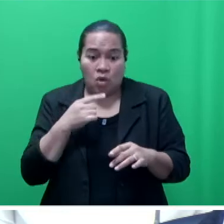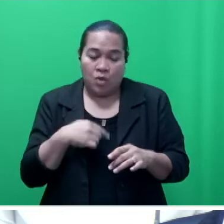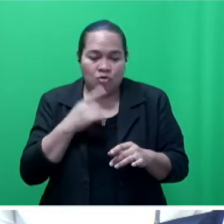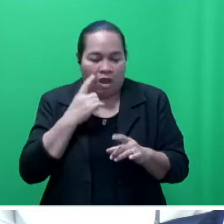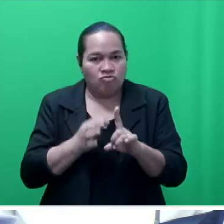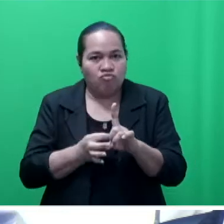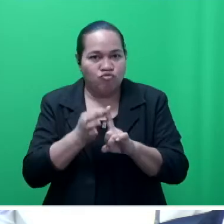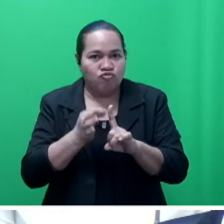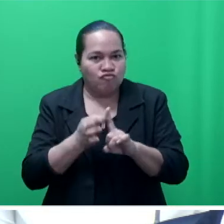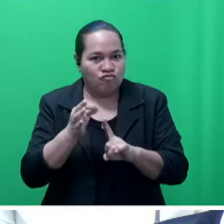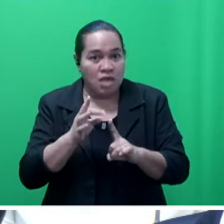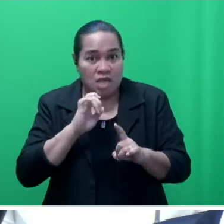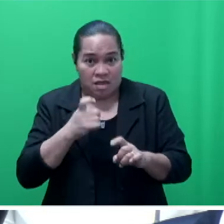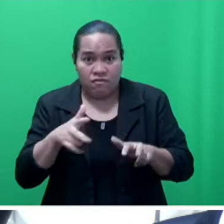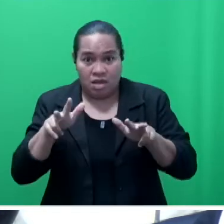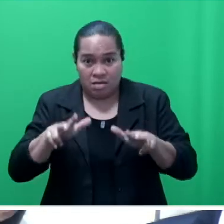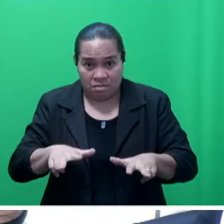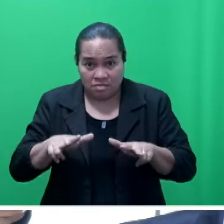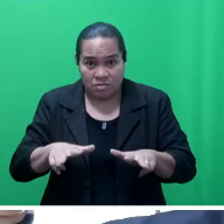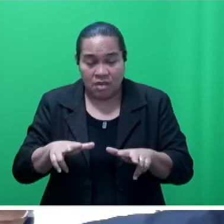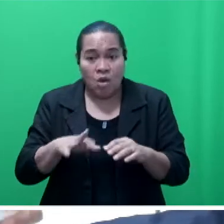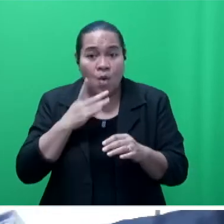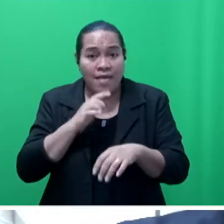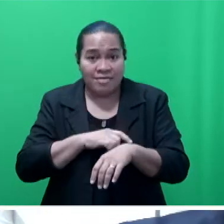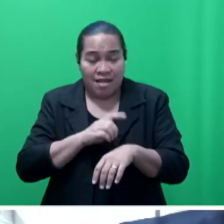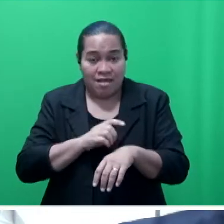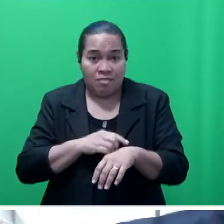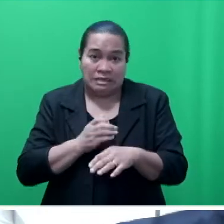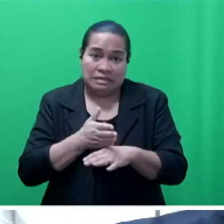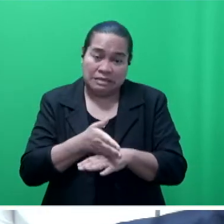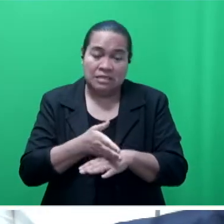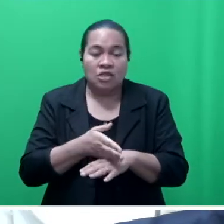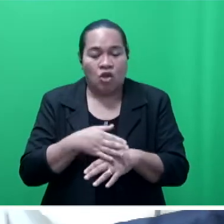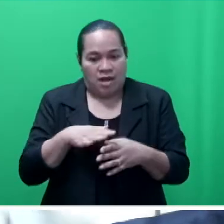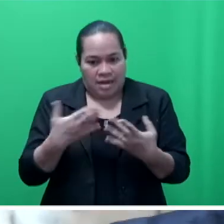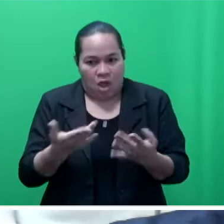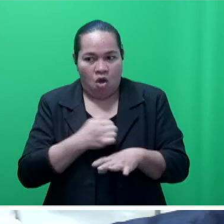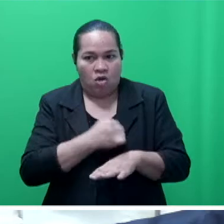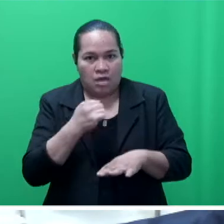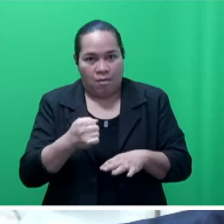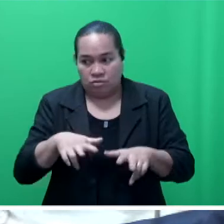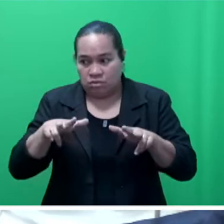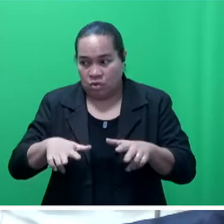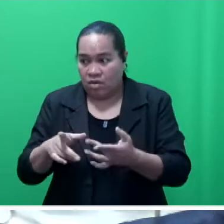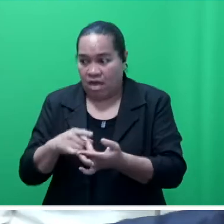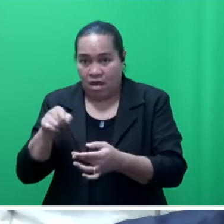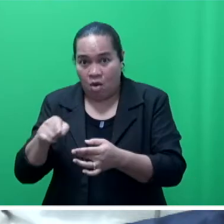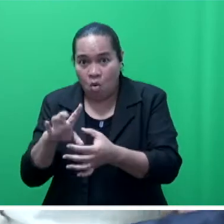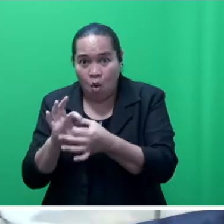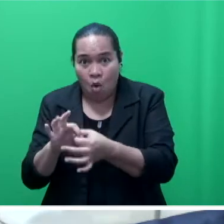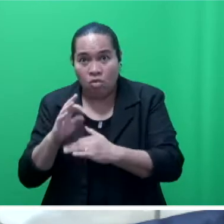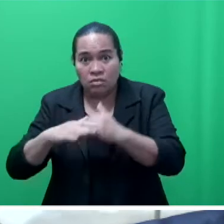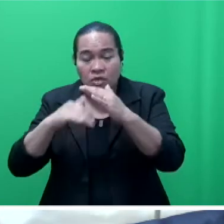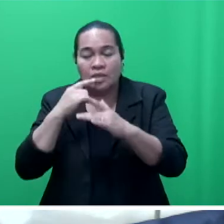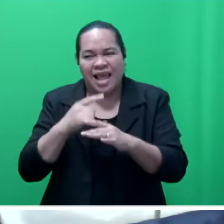agreements. Whenever these tenancy agreements have actually come to an end, we're now entering into only 3-year tenancy agreements, or